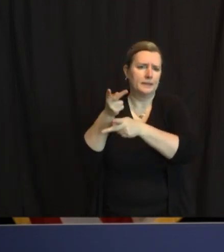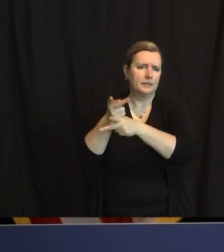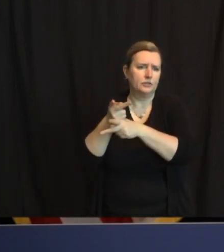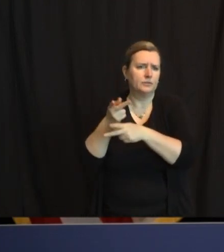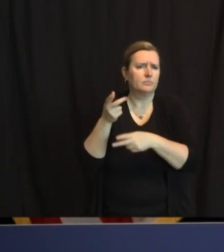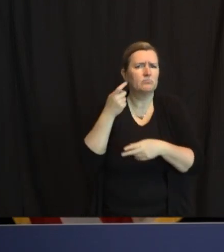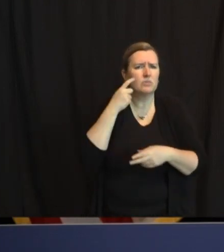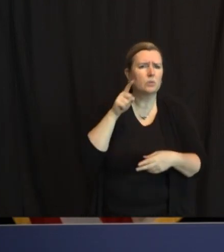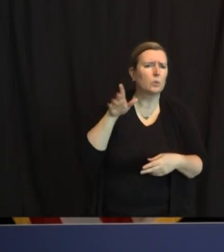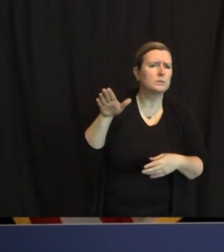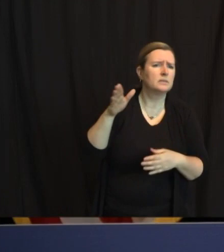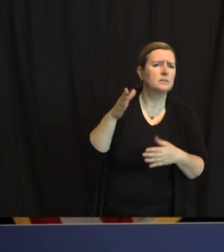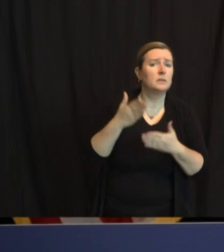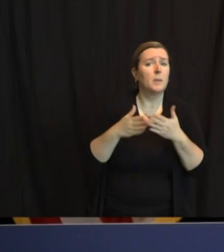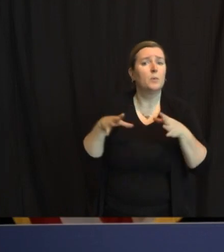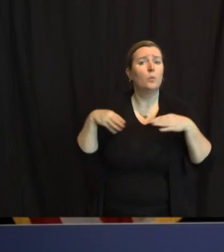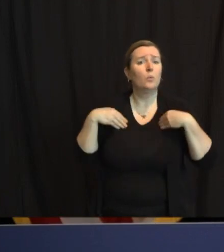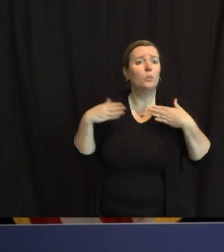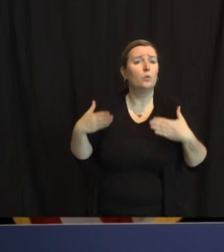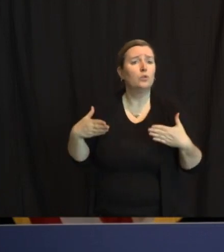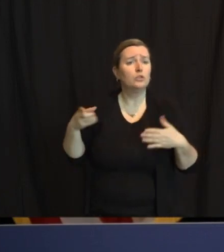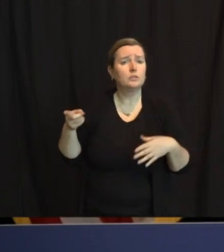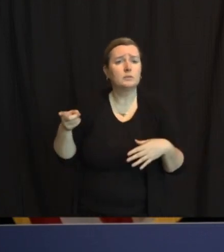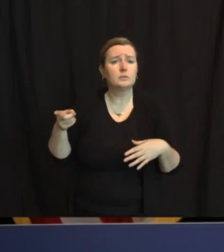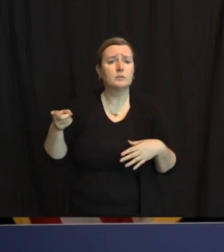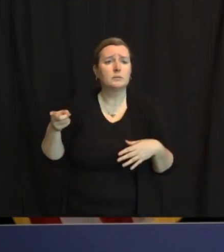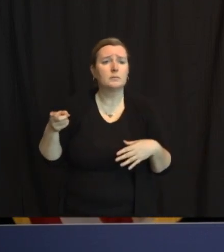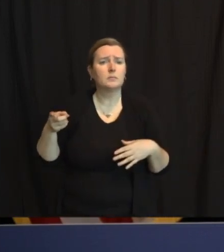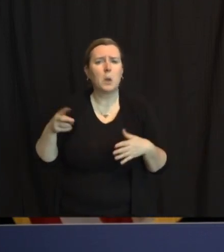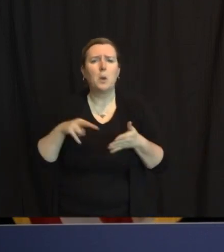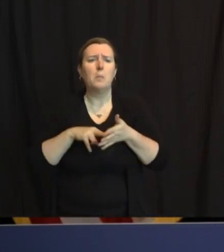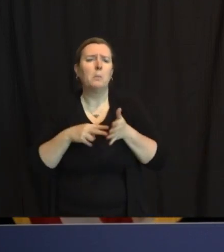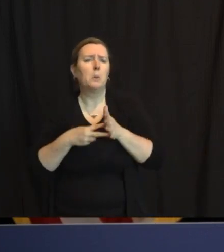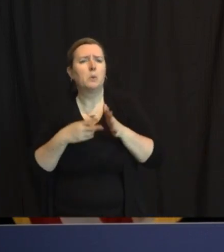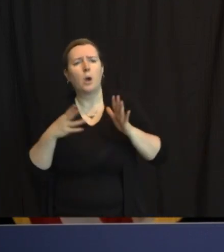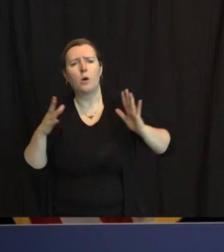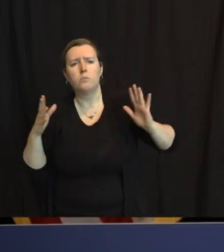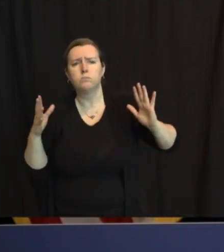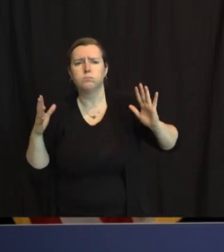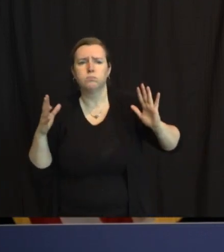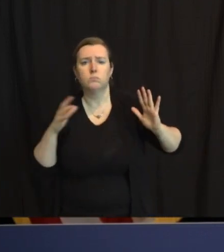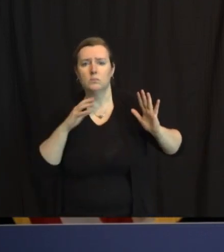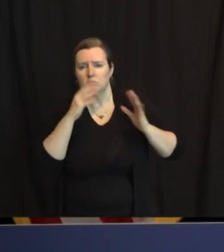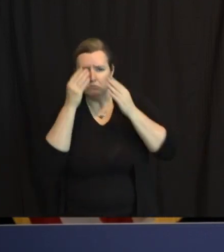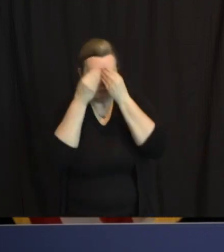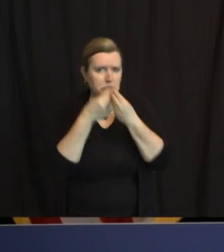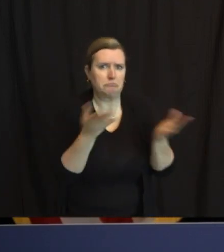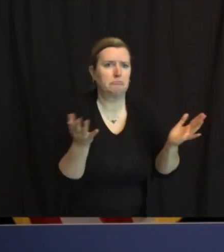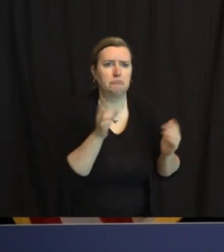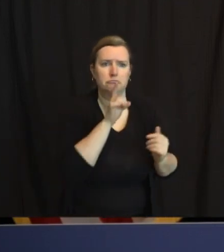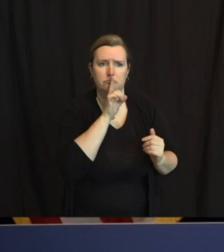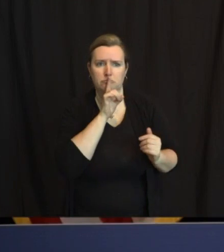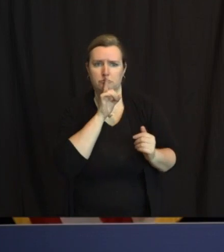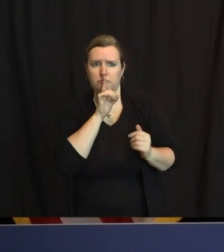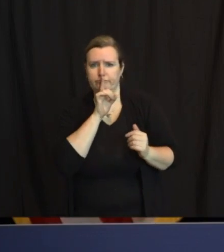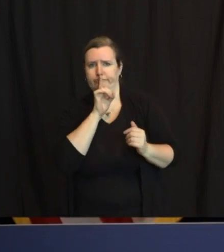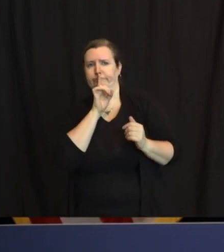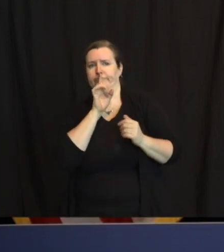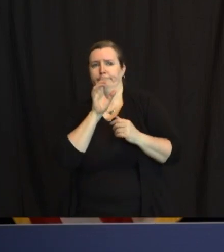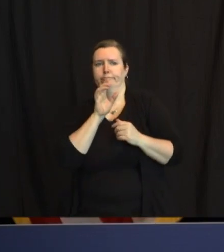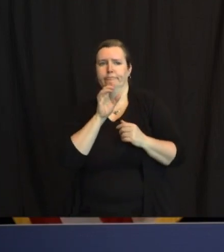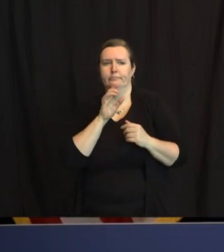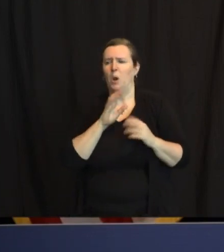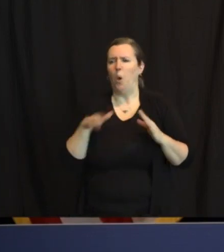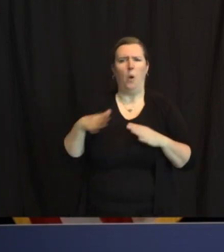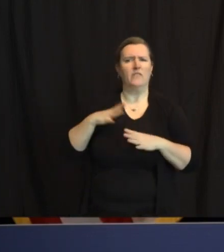were deliberately underreporting or at least failing to comply with timely reporting? Are you confident that the